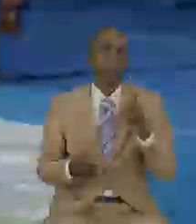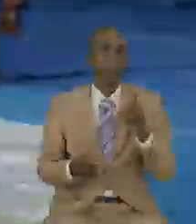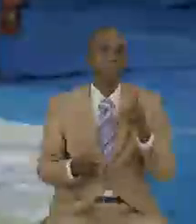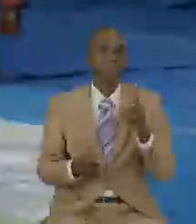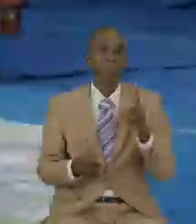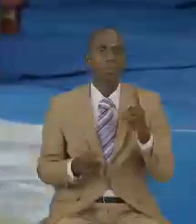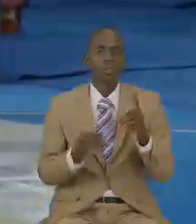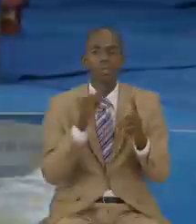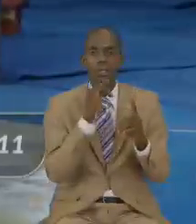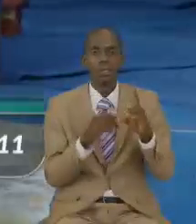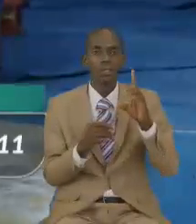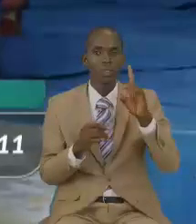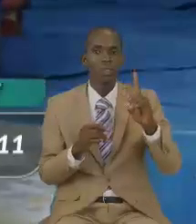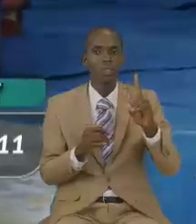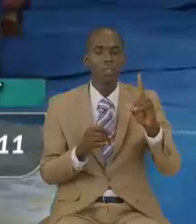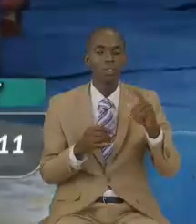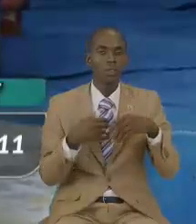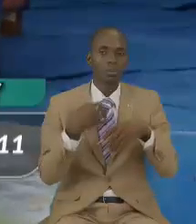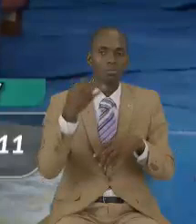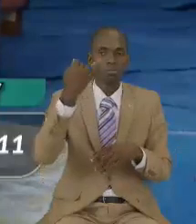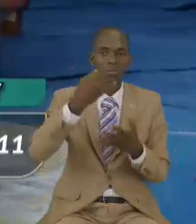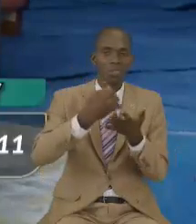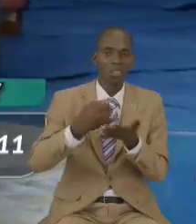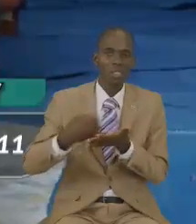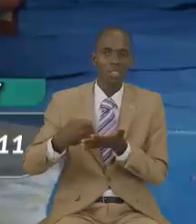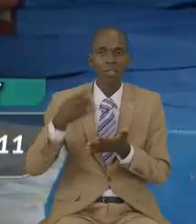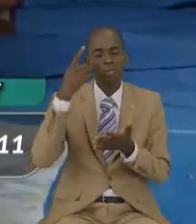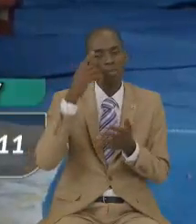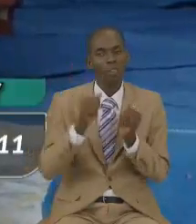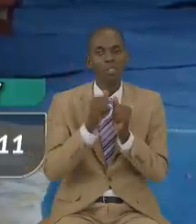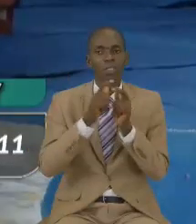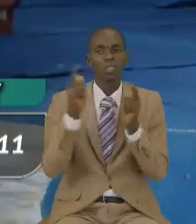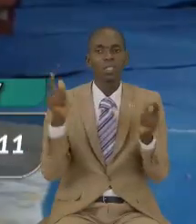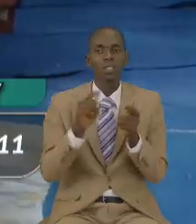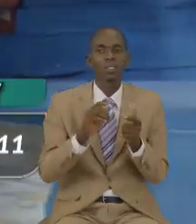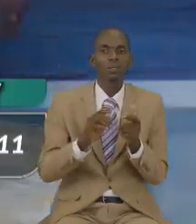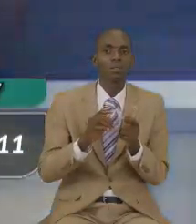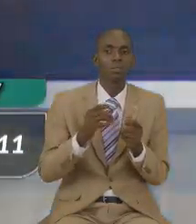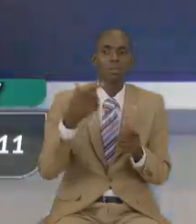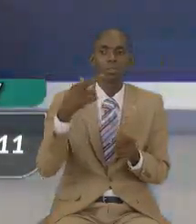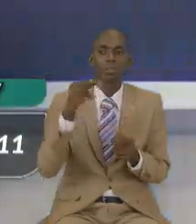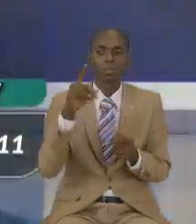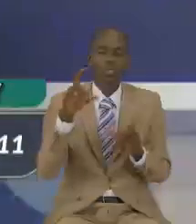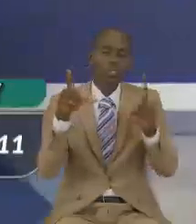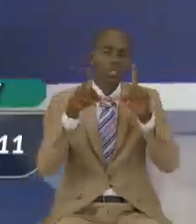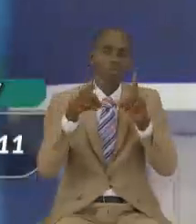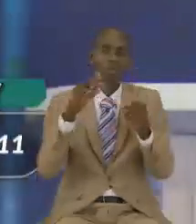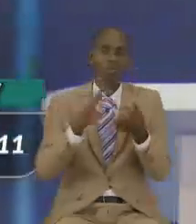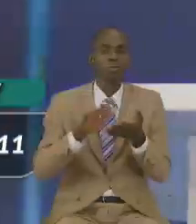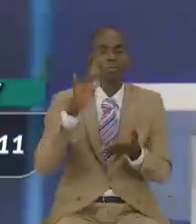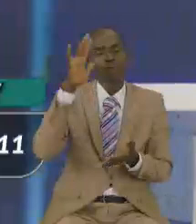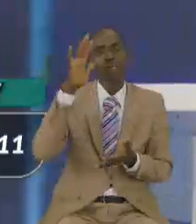designed for greater grades of glory. There are grades of glory, there are levels of glory, and